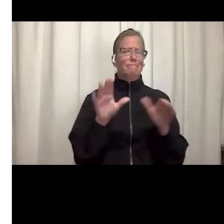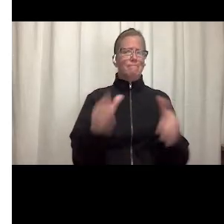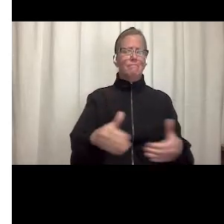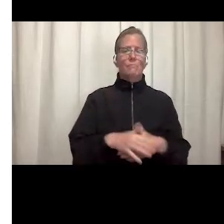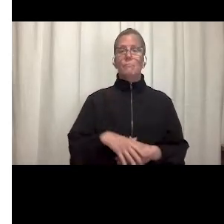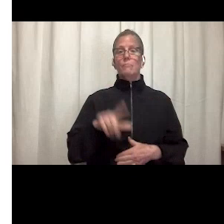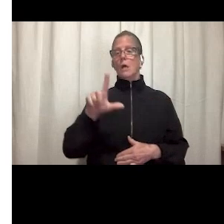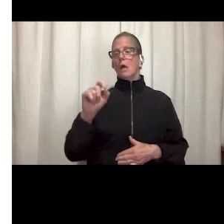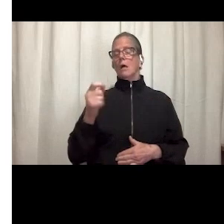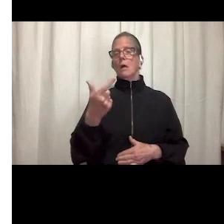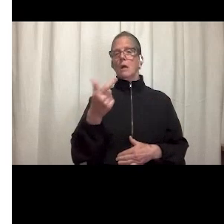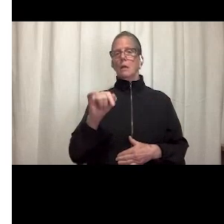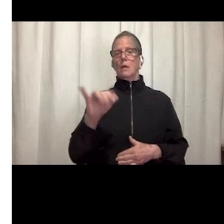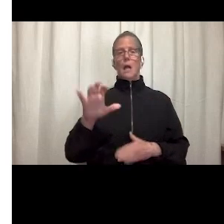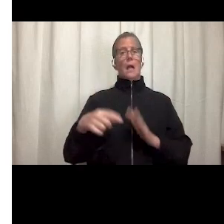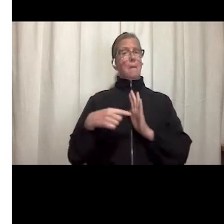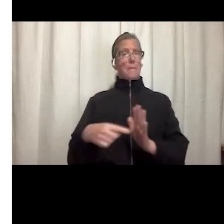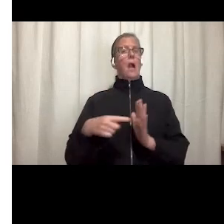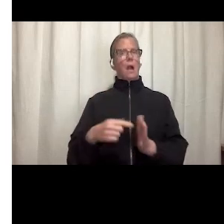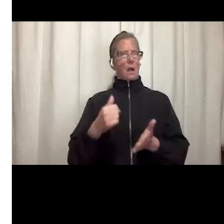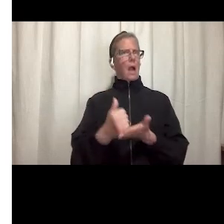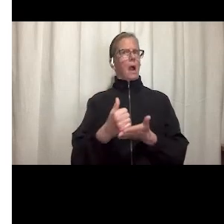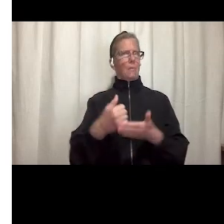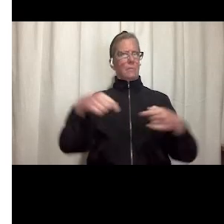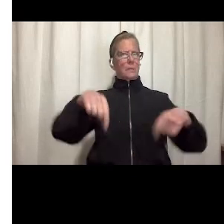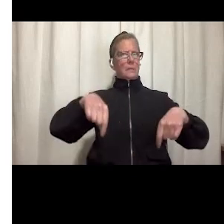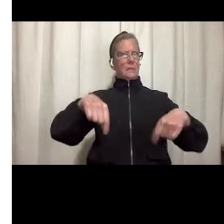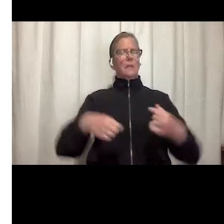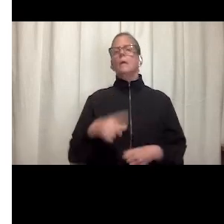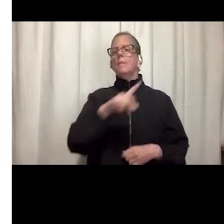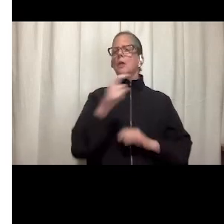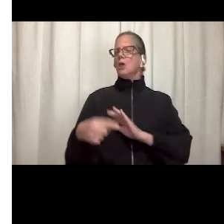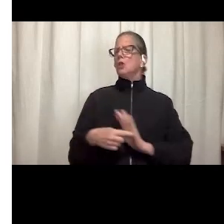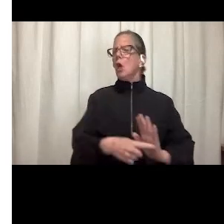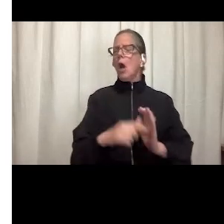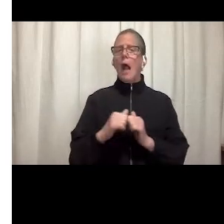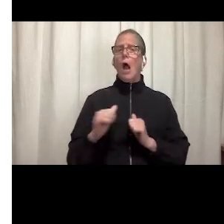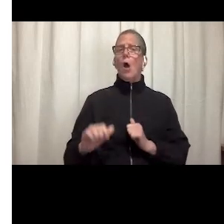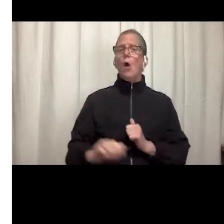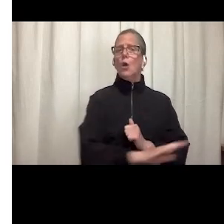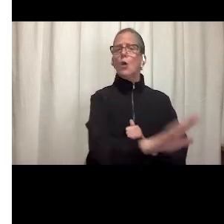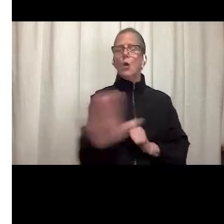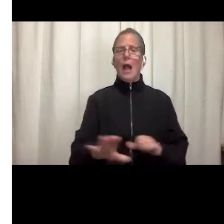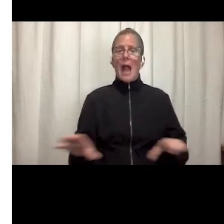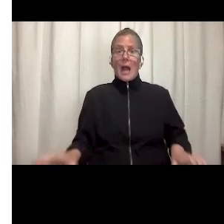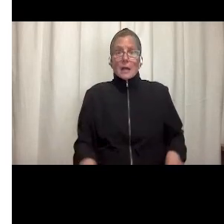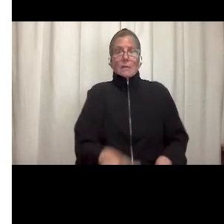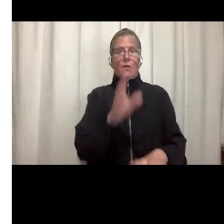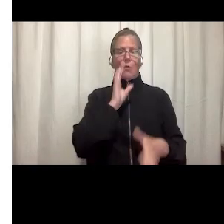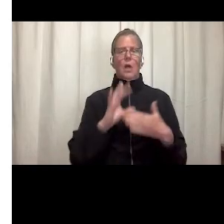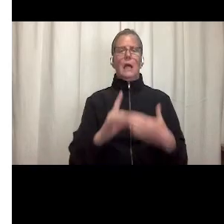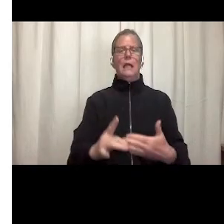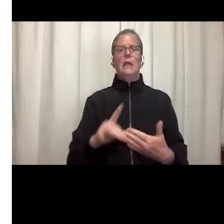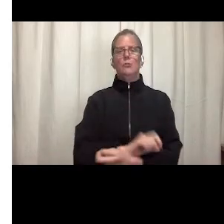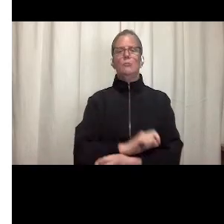useful here because it shows how your activities are expected to lead to change.